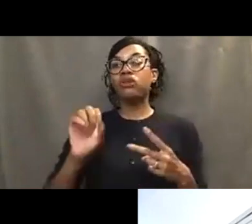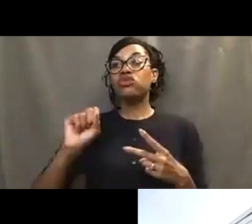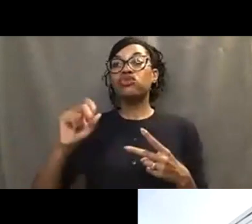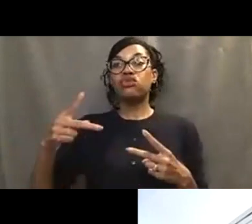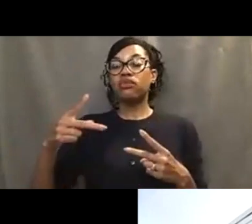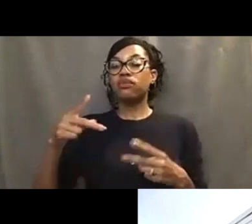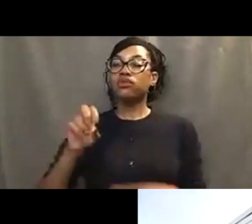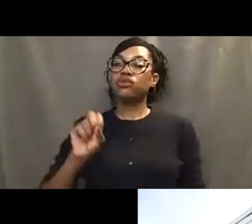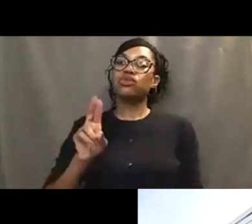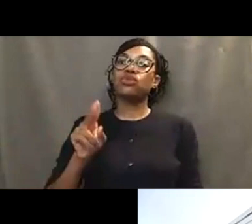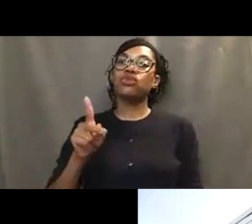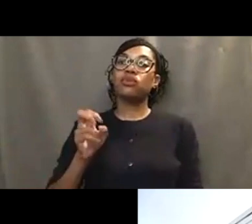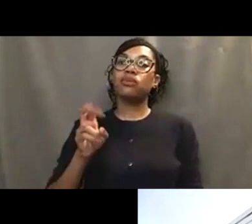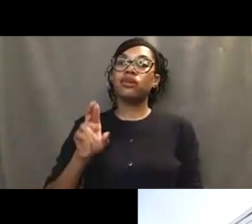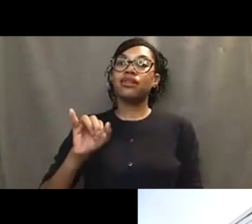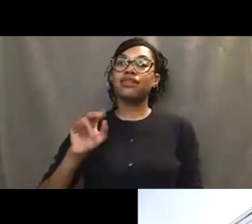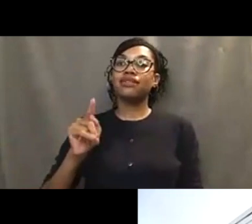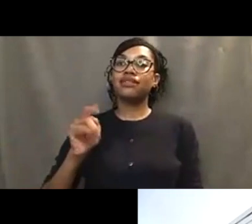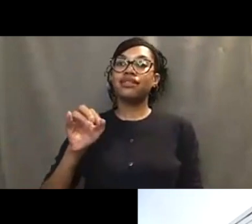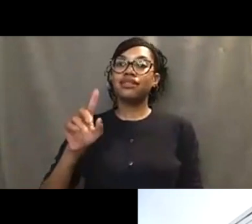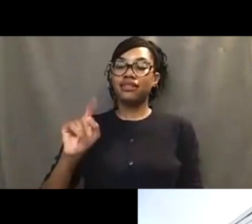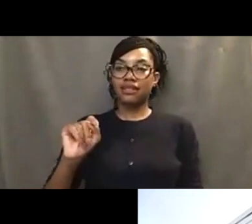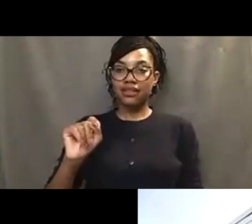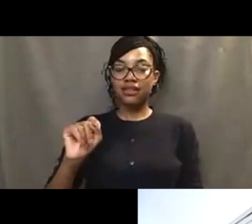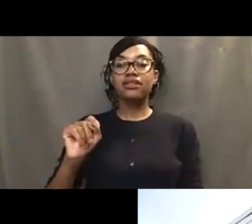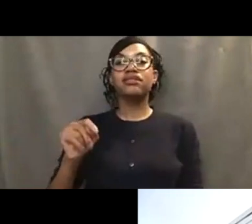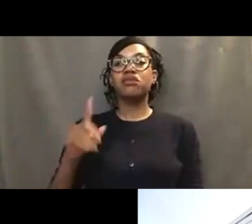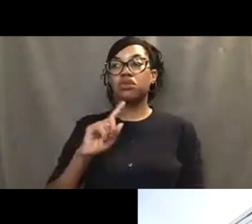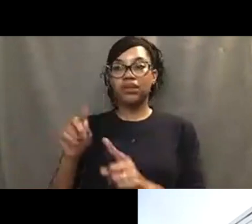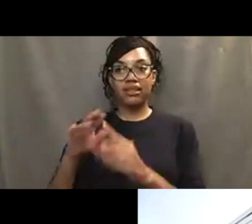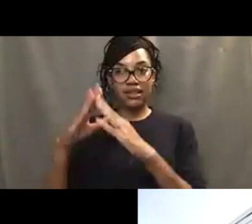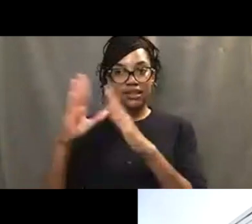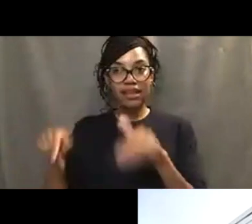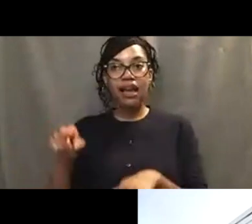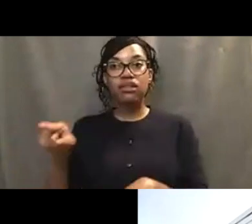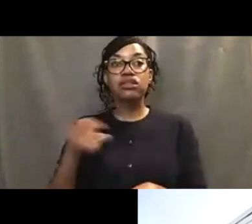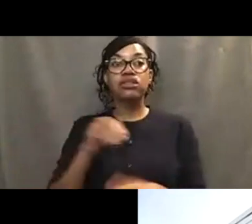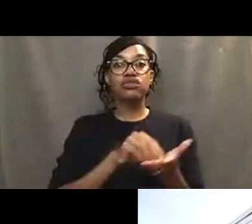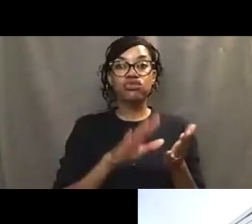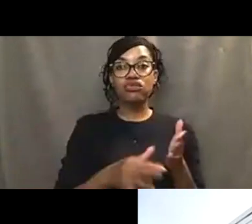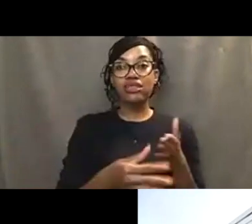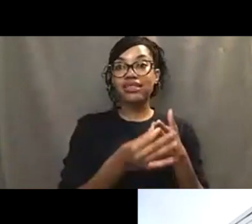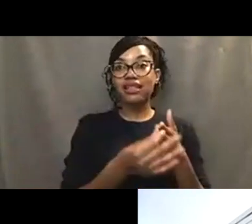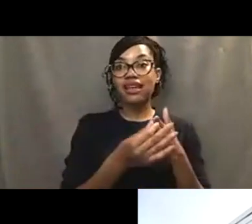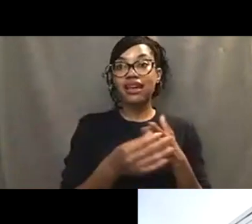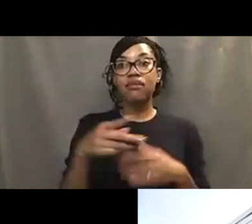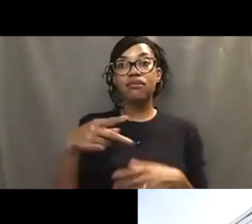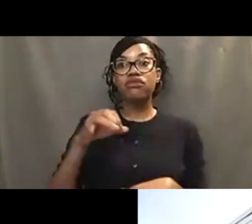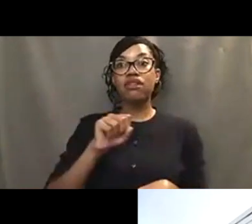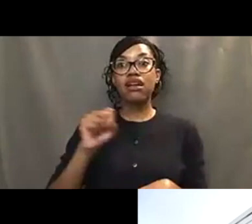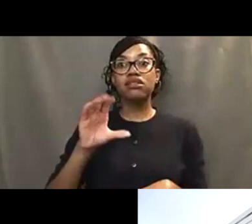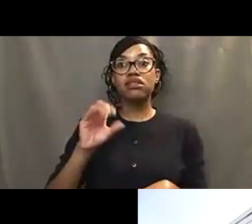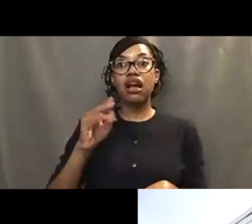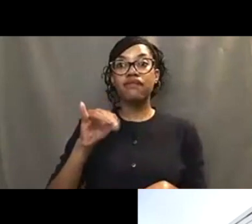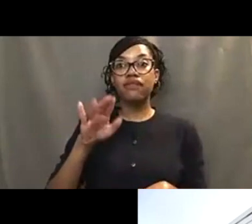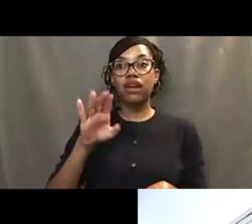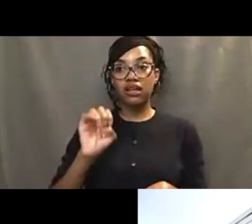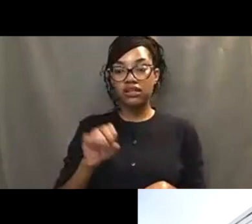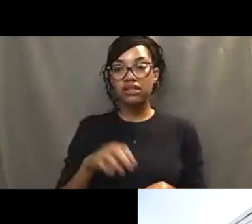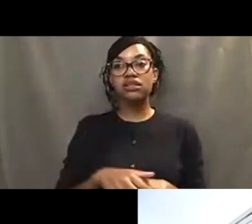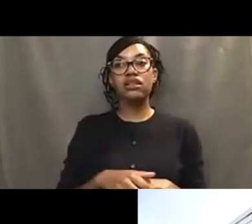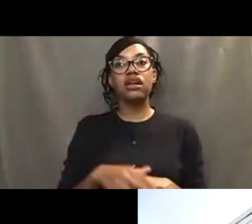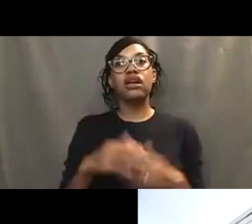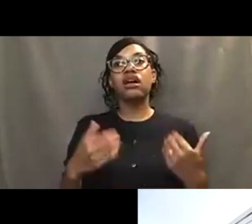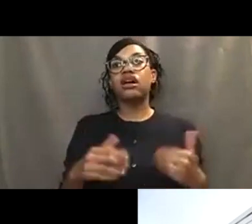students led a press conference. So they prepped people to speak, they led the chants, and it